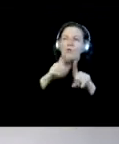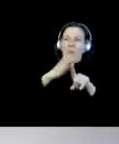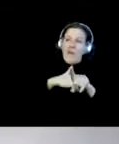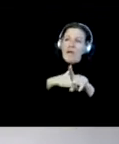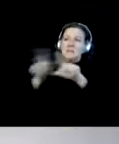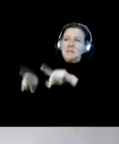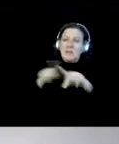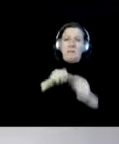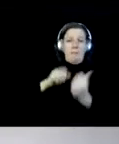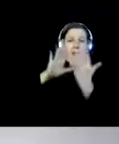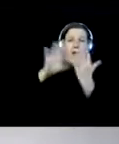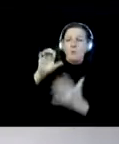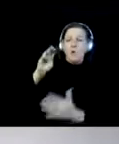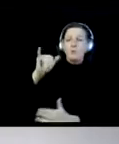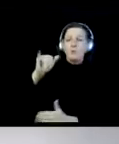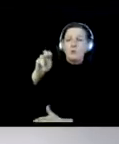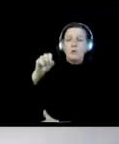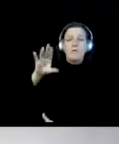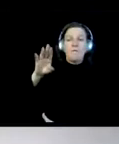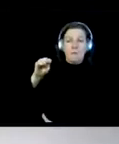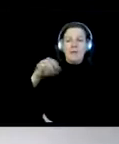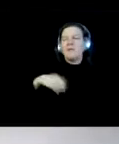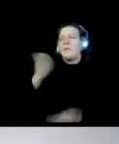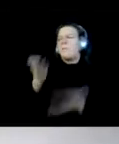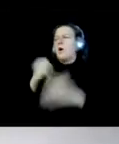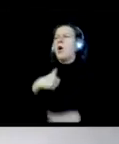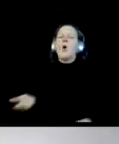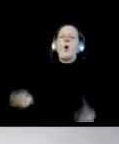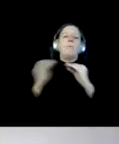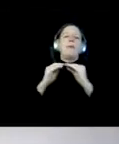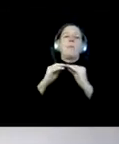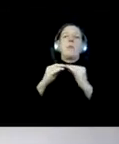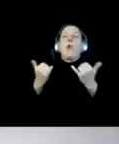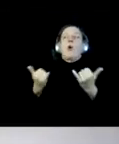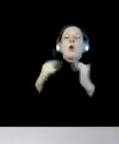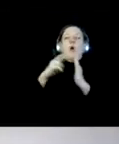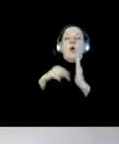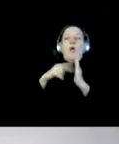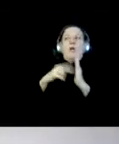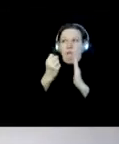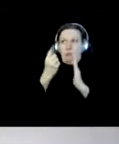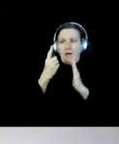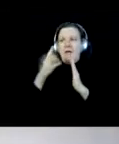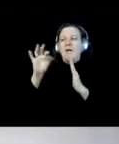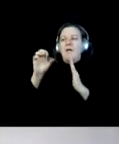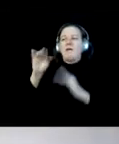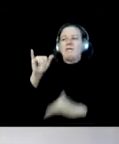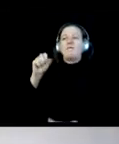feminism. Like, or maybe a more current reading of feminism is like taking the parts of